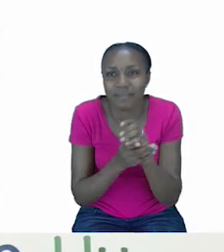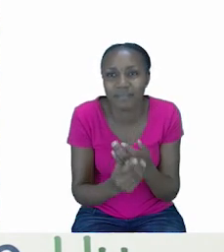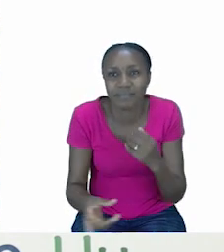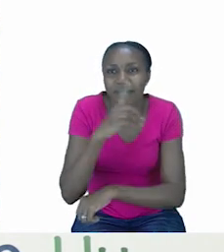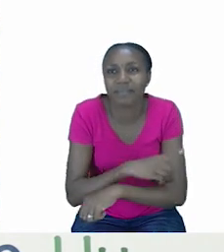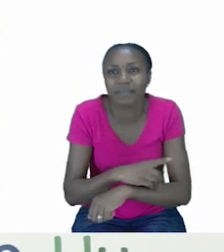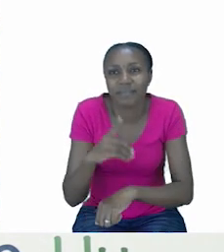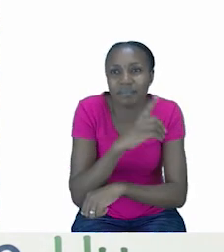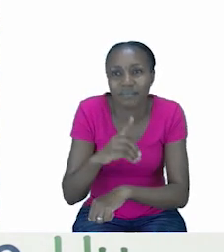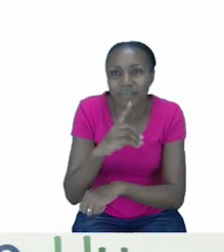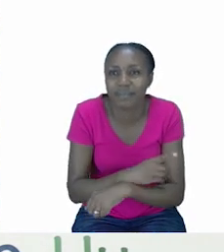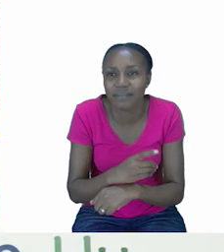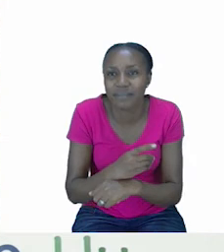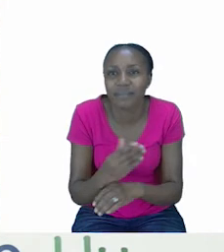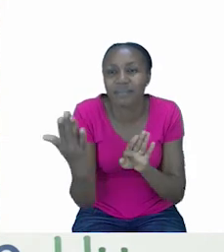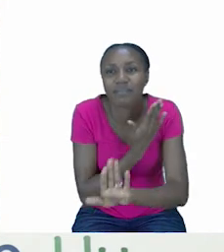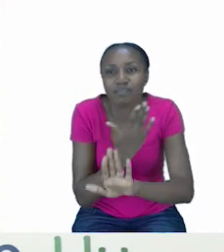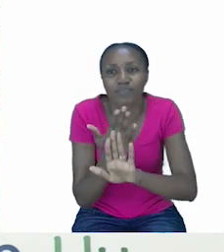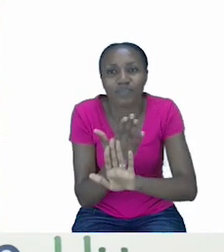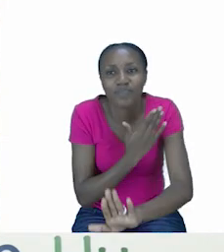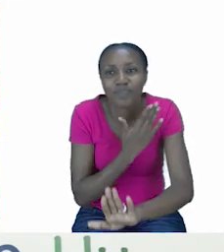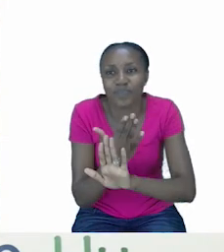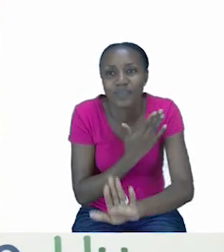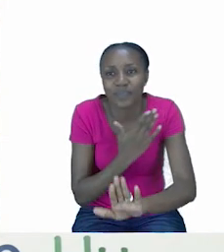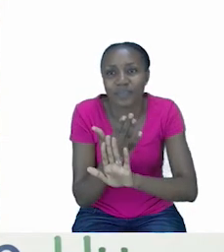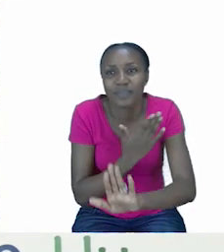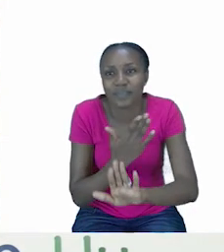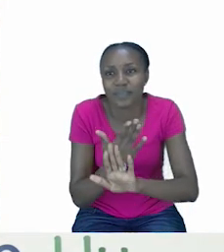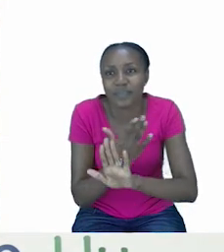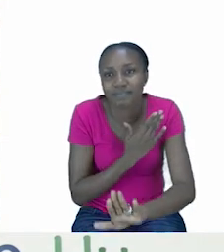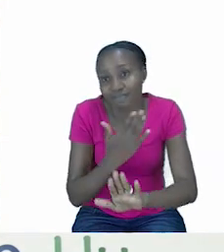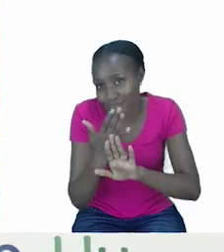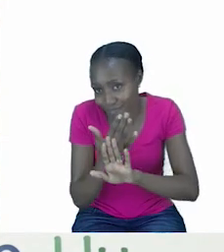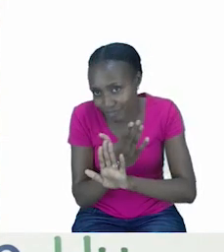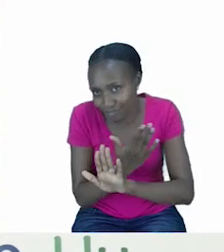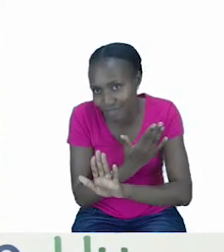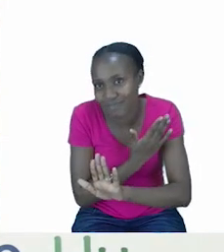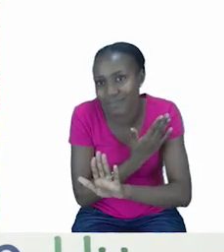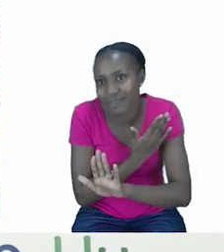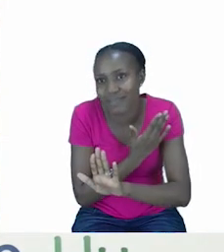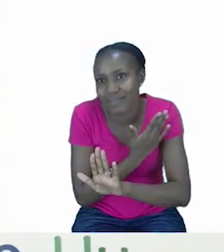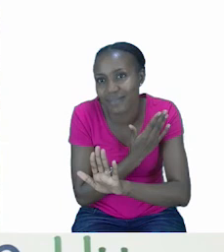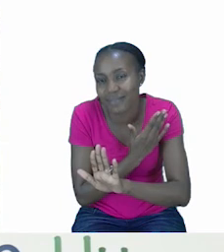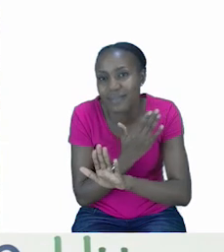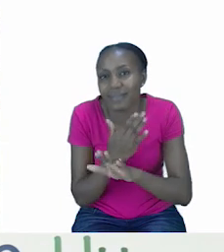Sanitize every day so the germs can stay